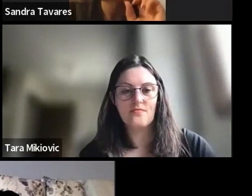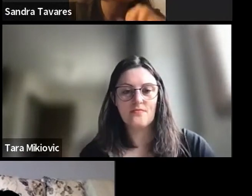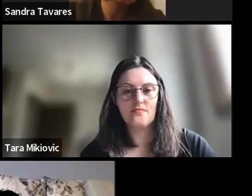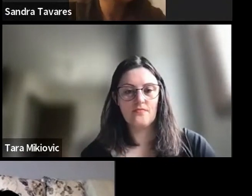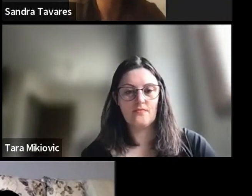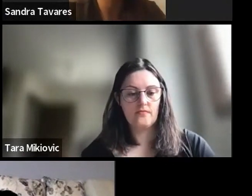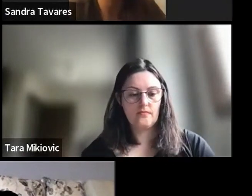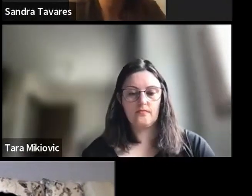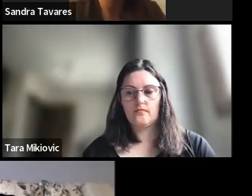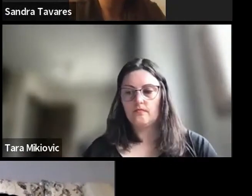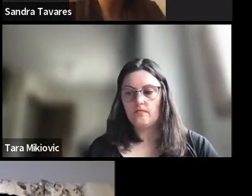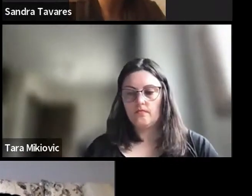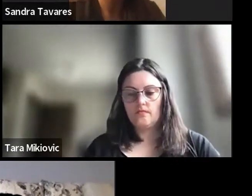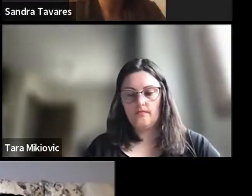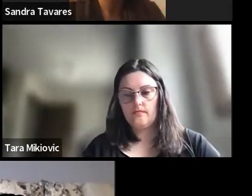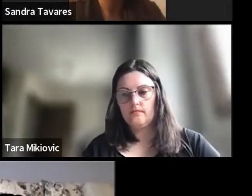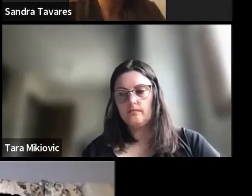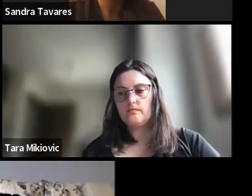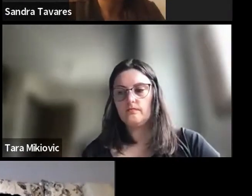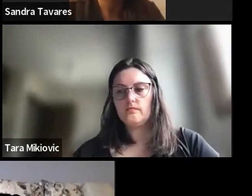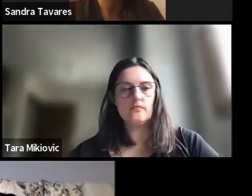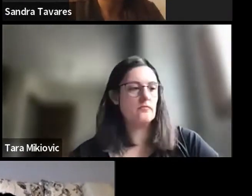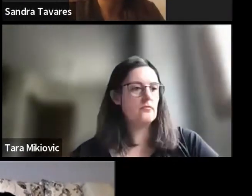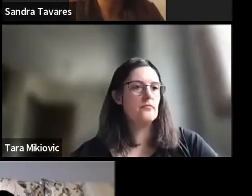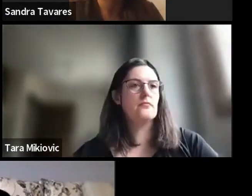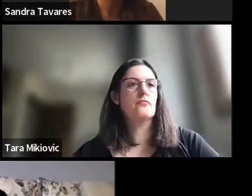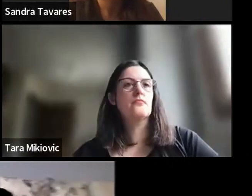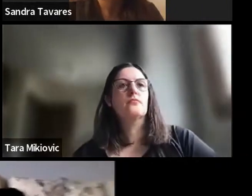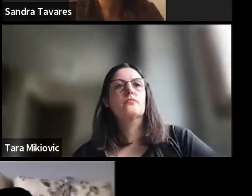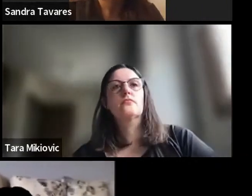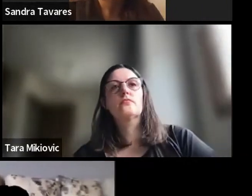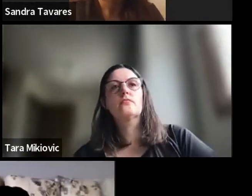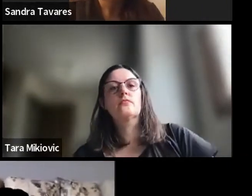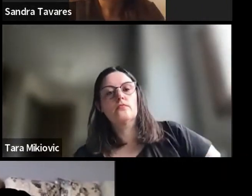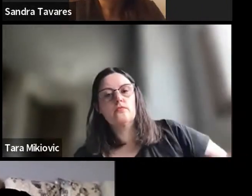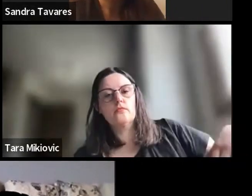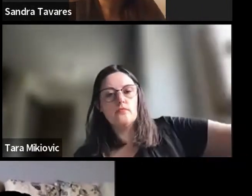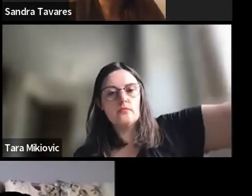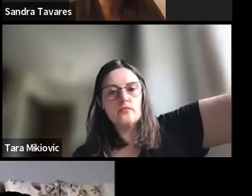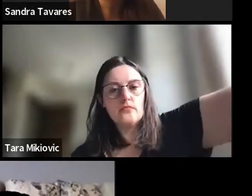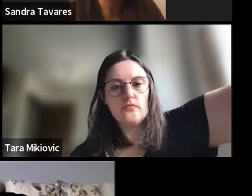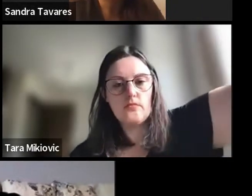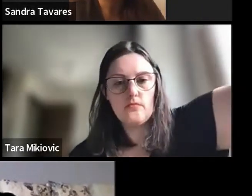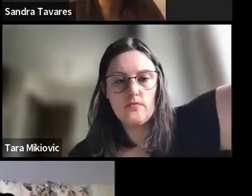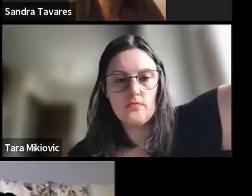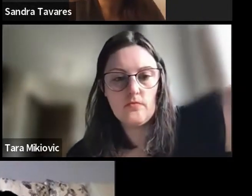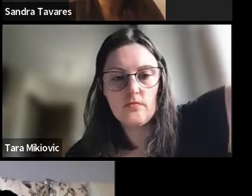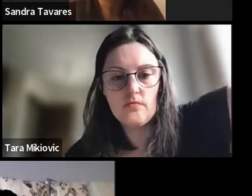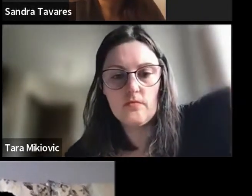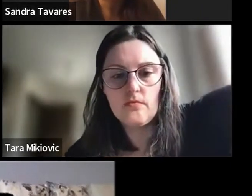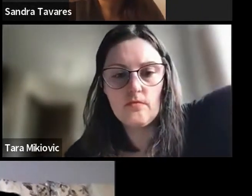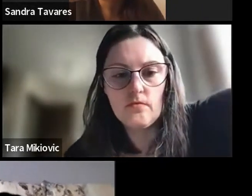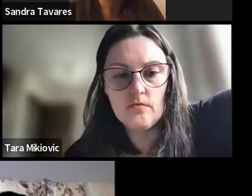Welcome everybody to episode 4 of this year's Disability